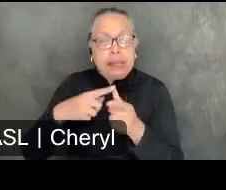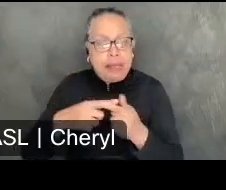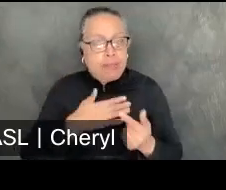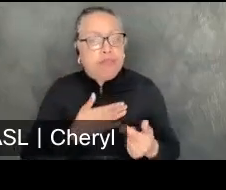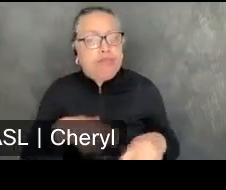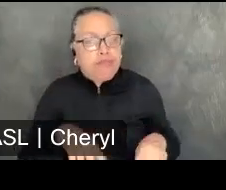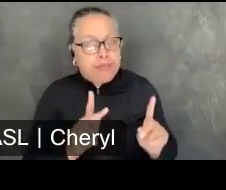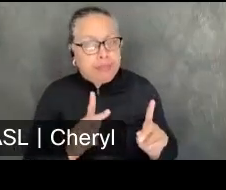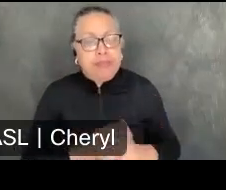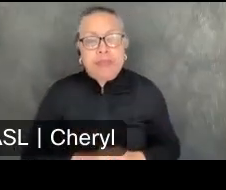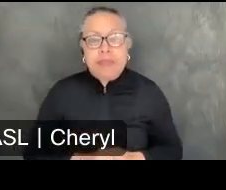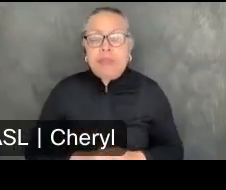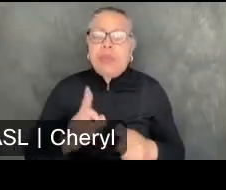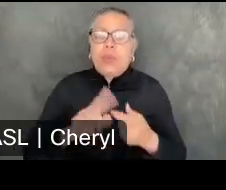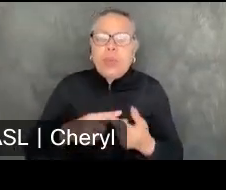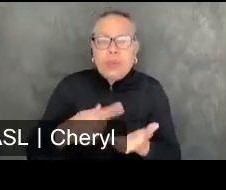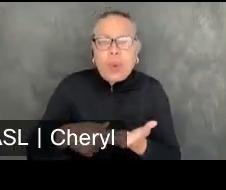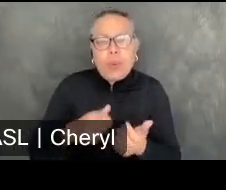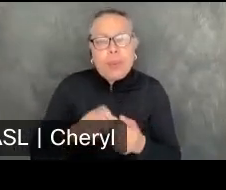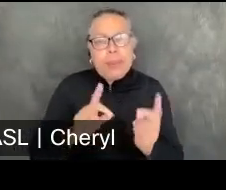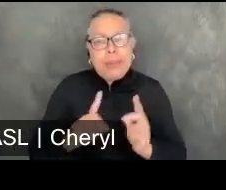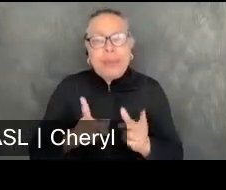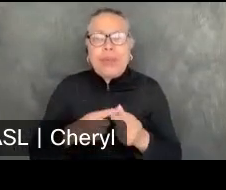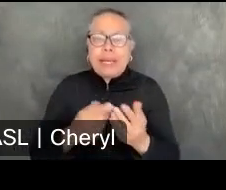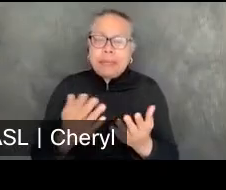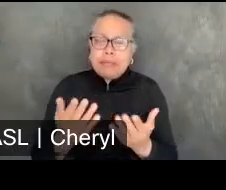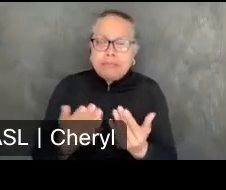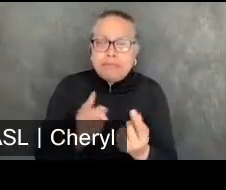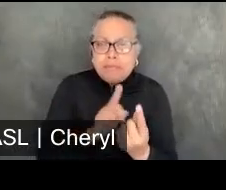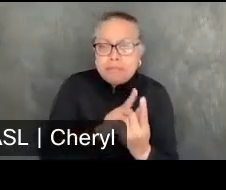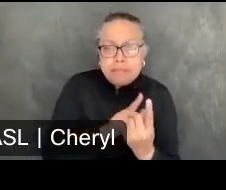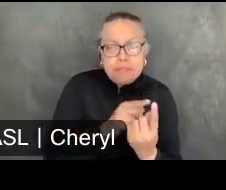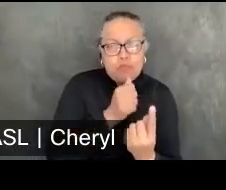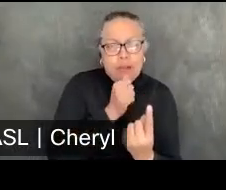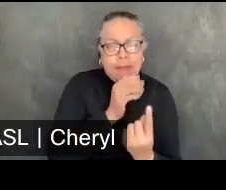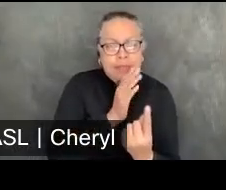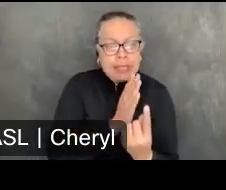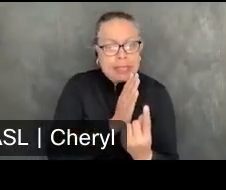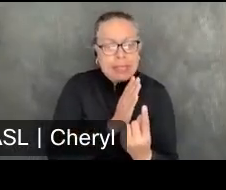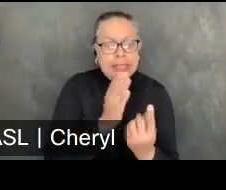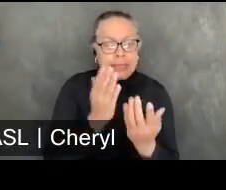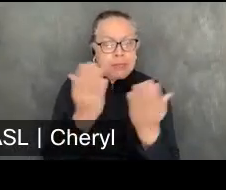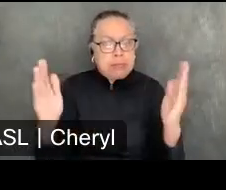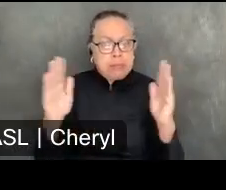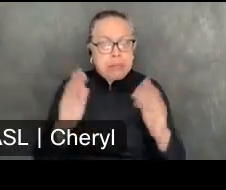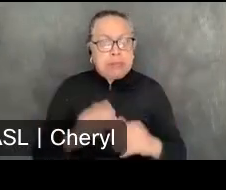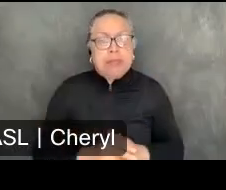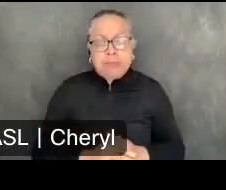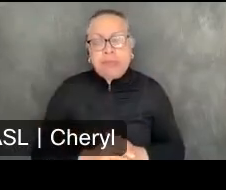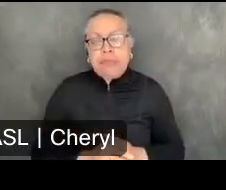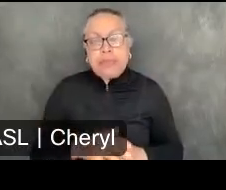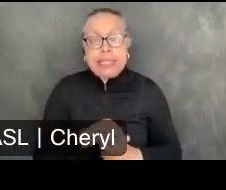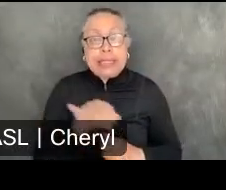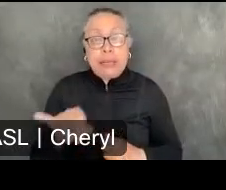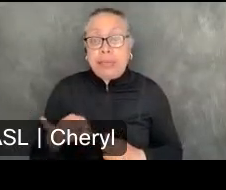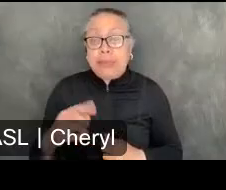talking with people, we're inviting them to speak with us privately. Um, and at the same time, if somebody appears